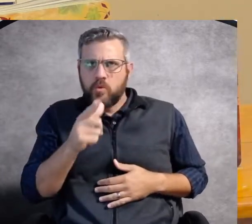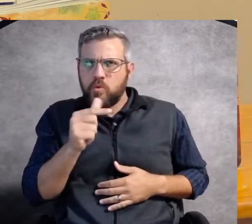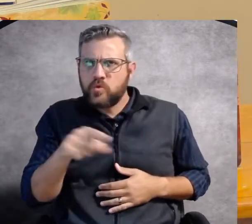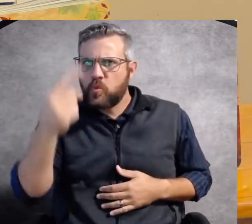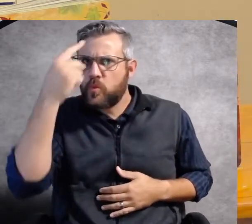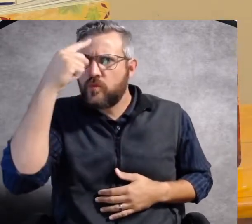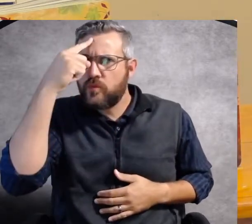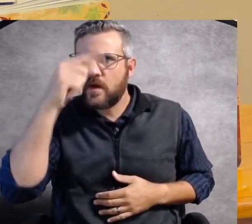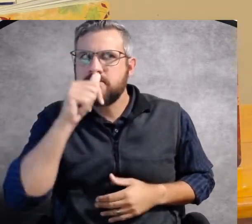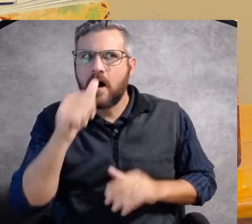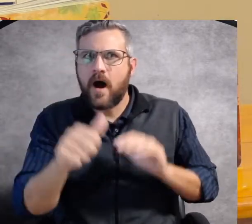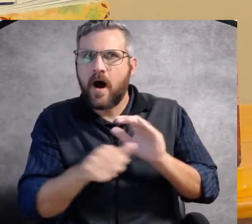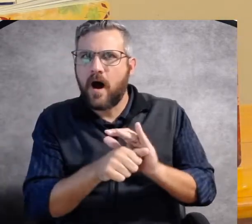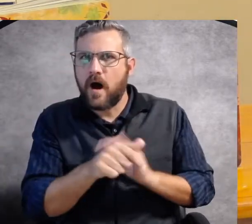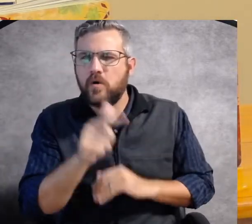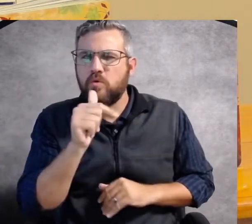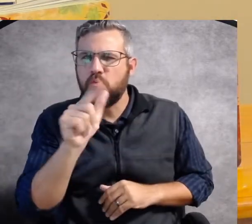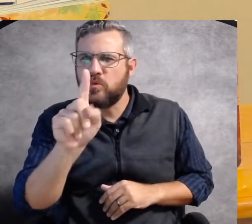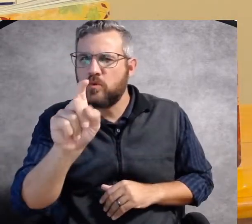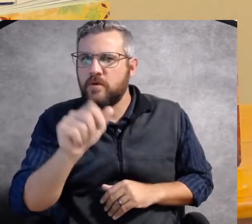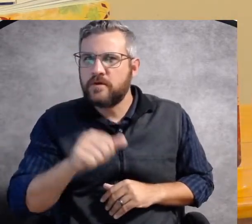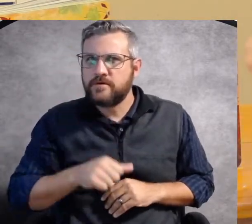Who do you think's going to be in the bushes?